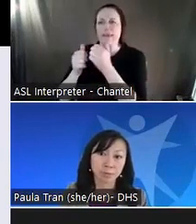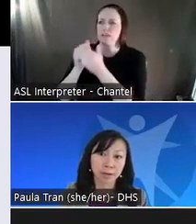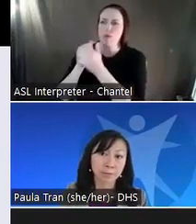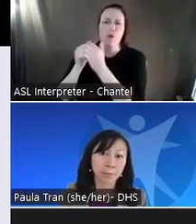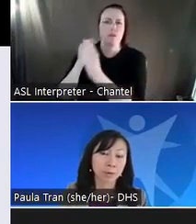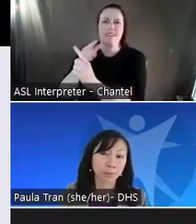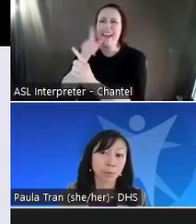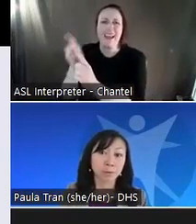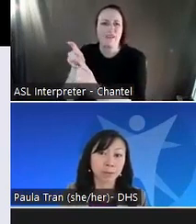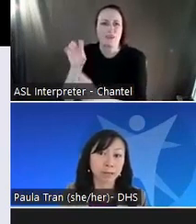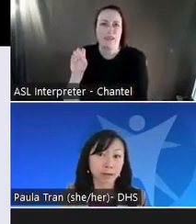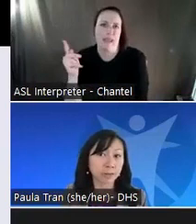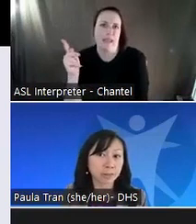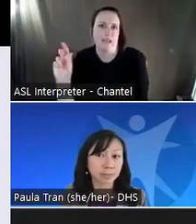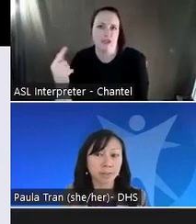By providing